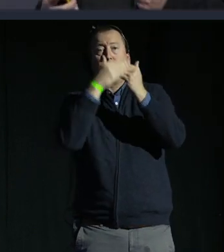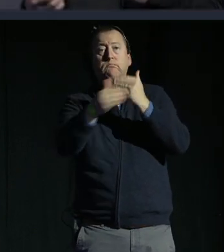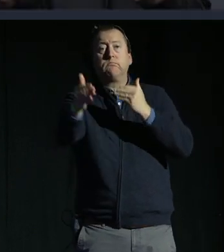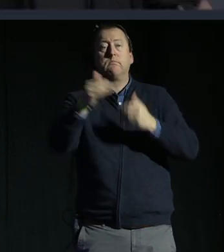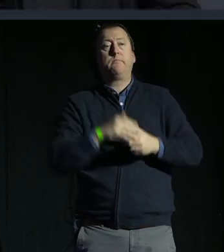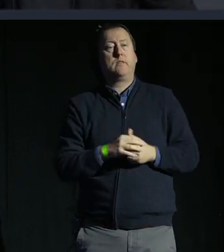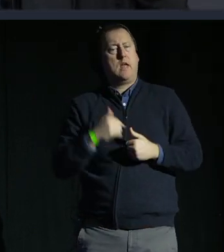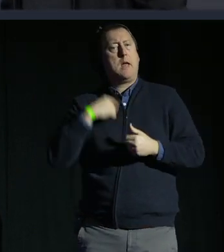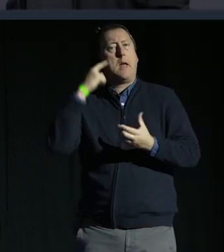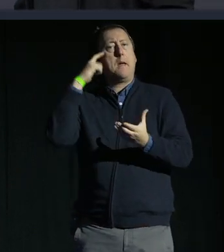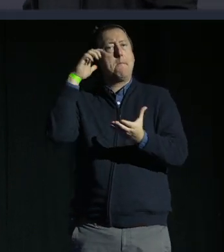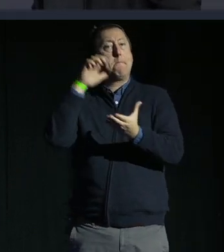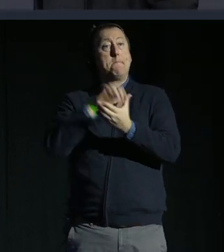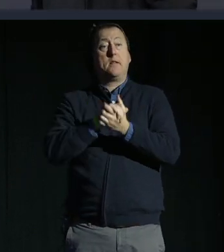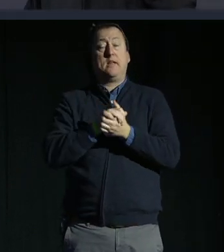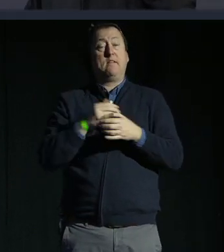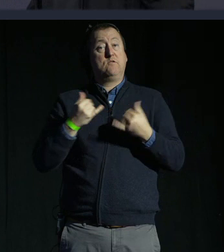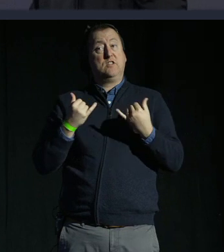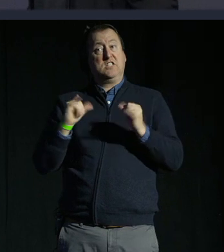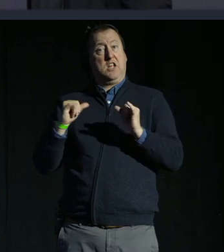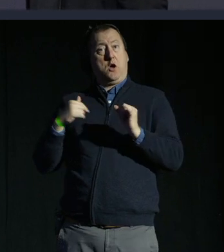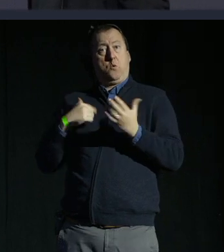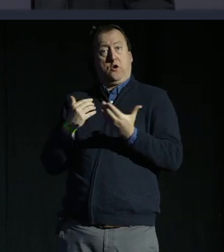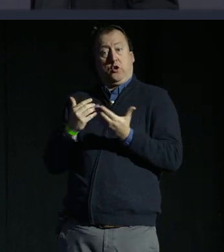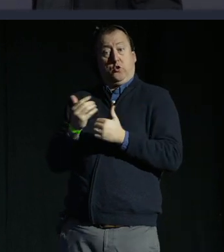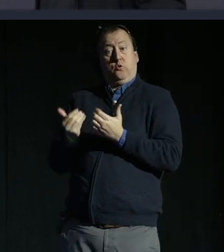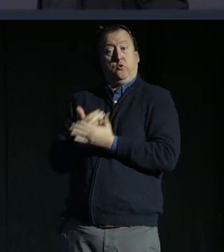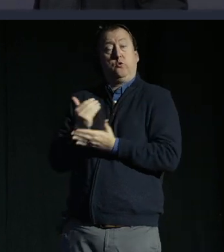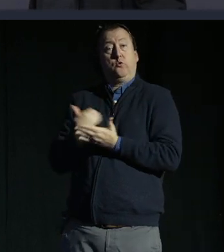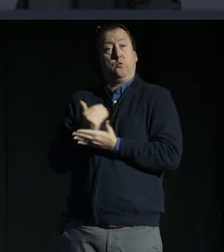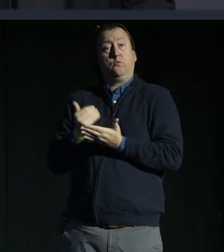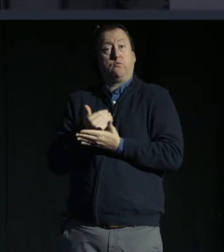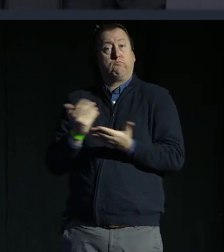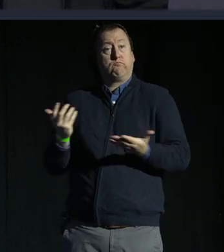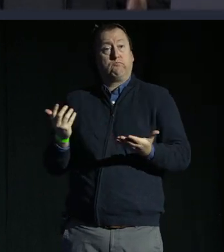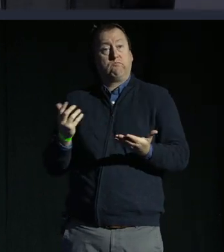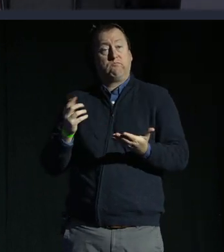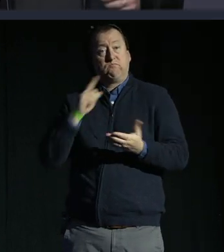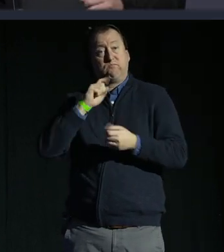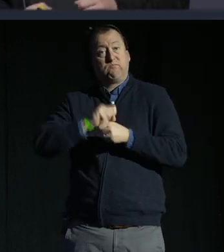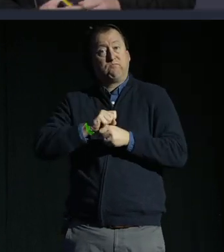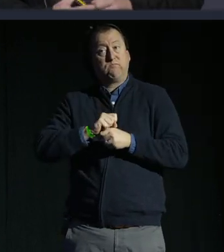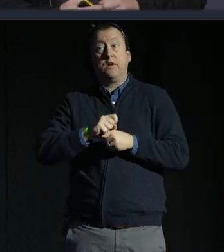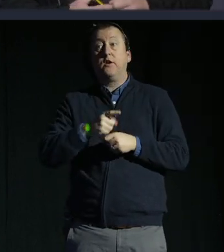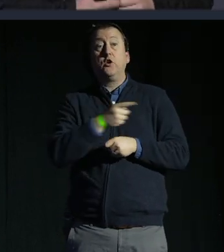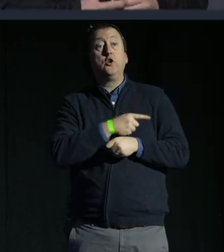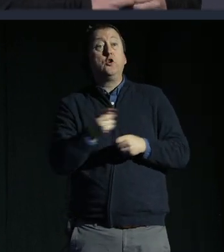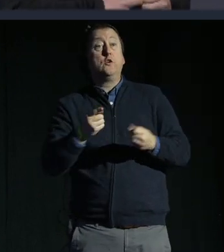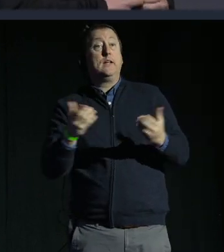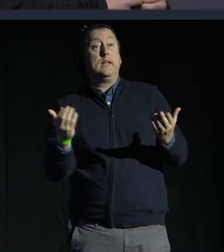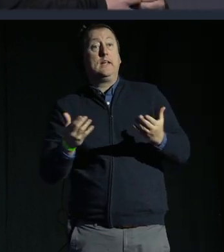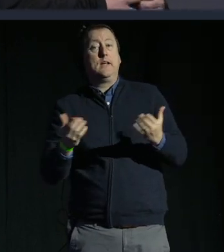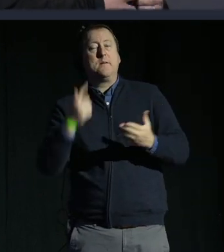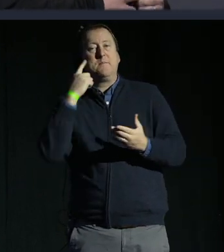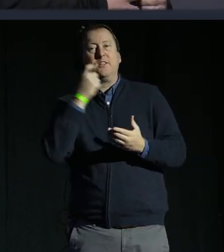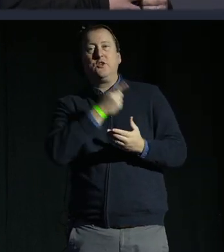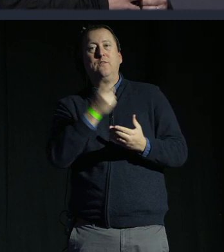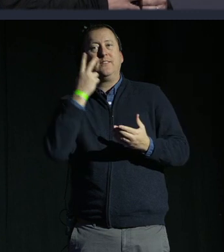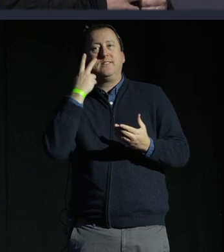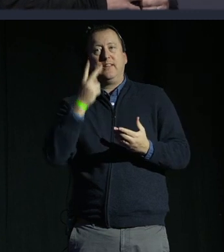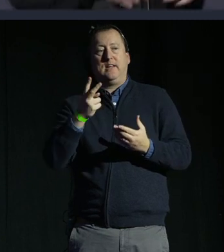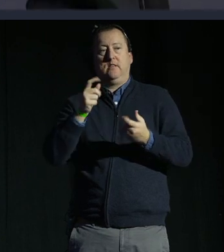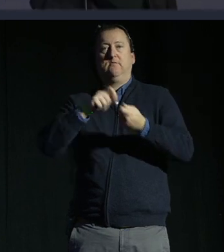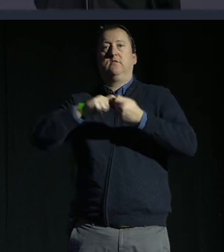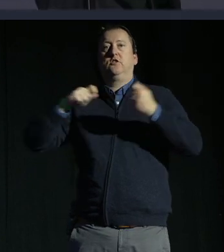I believe that we're still in the early days of the DBT journey. If you're here, it's because you've seen the dramatic